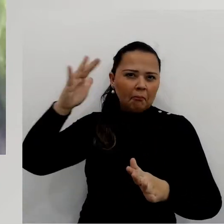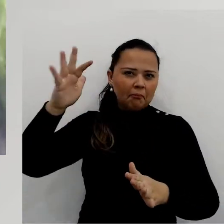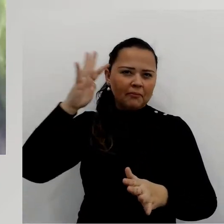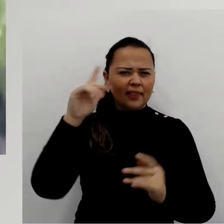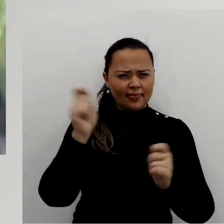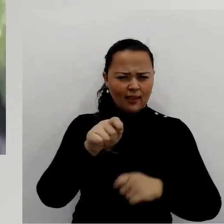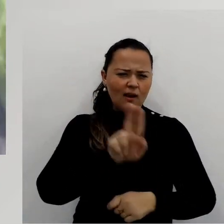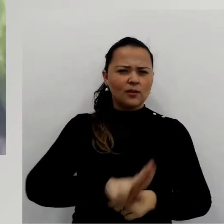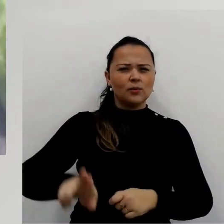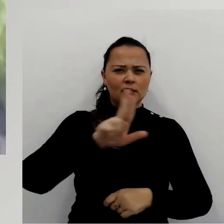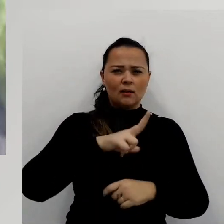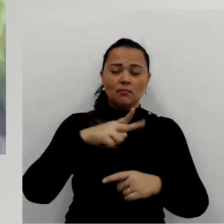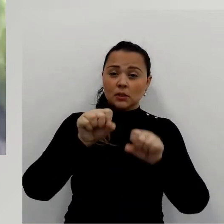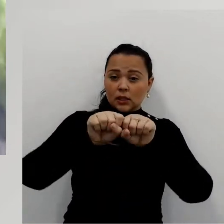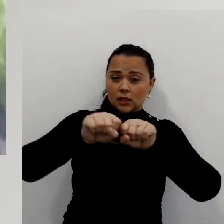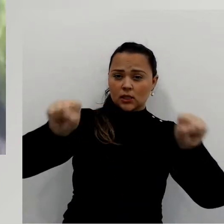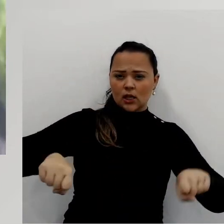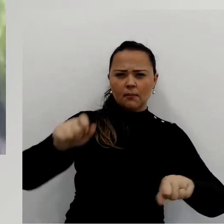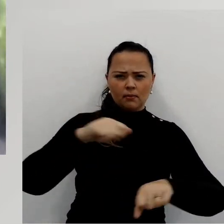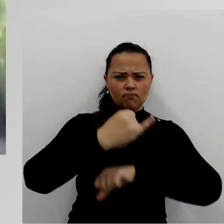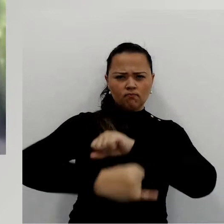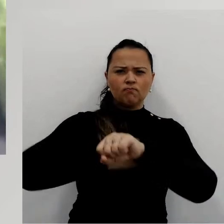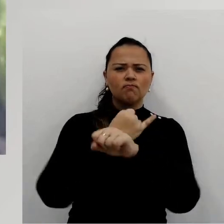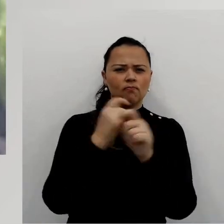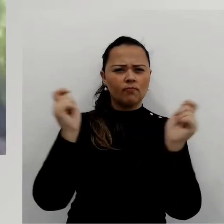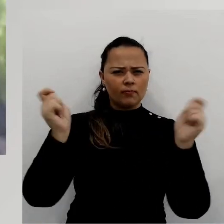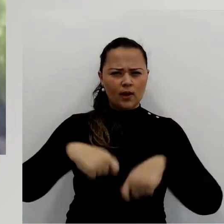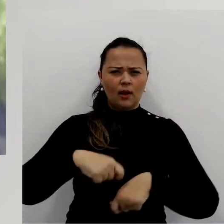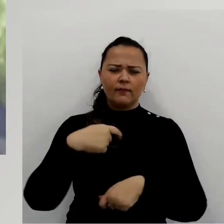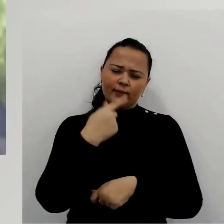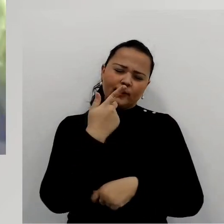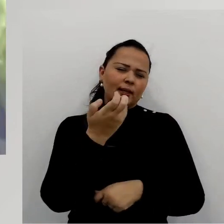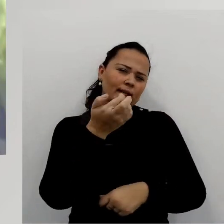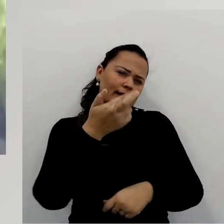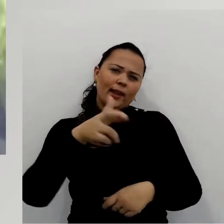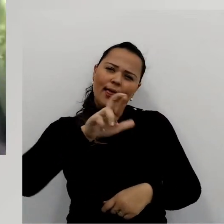yes, offset lithography, which has been around for a long time,